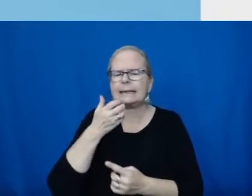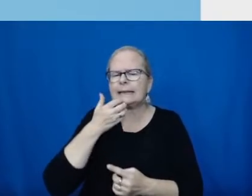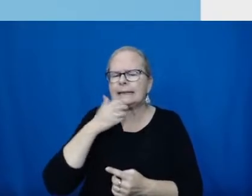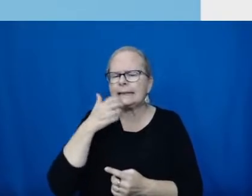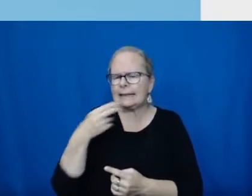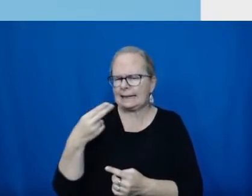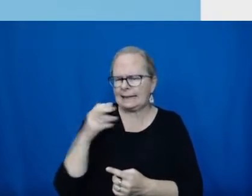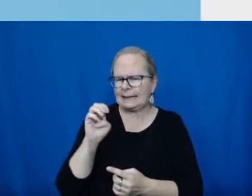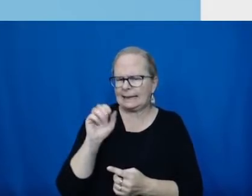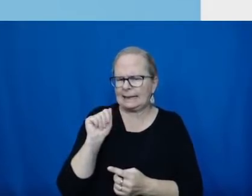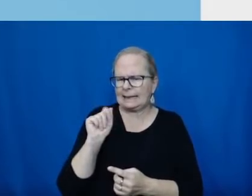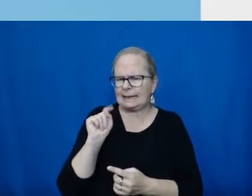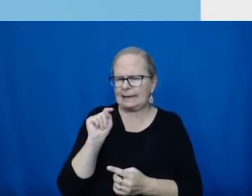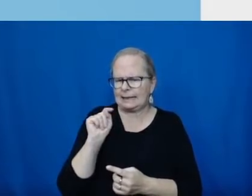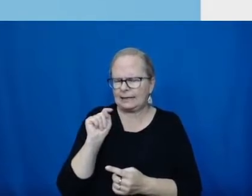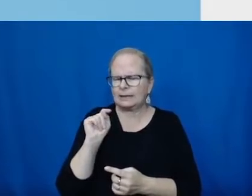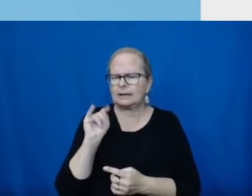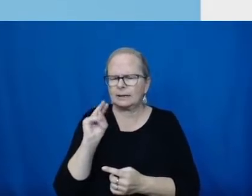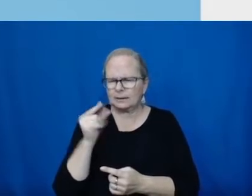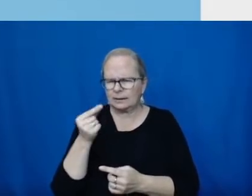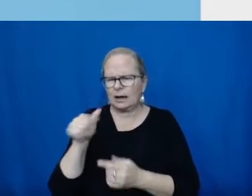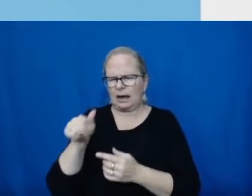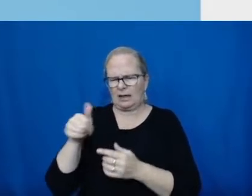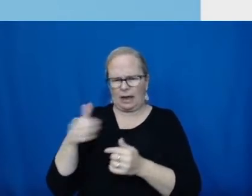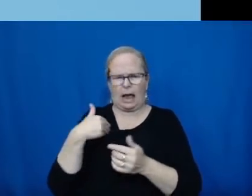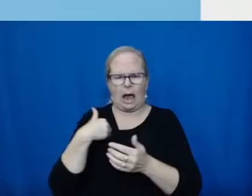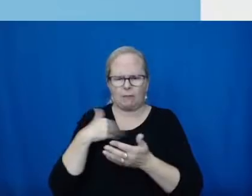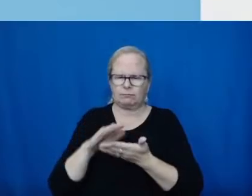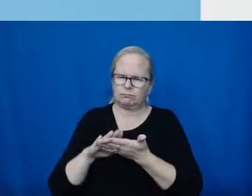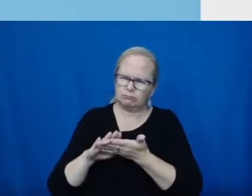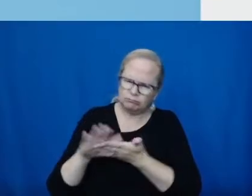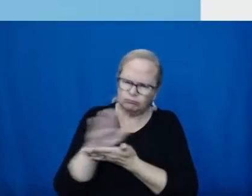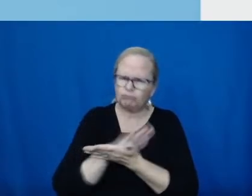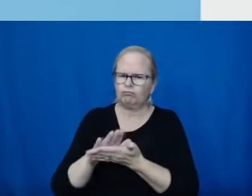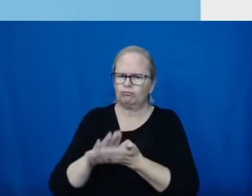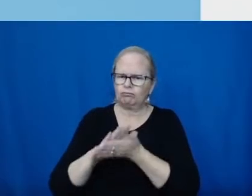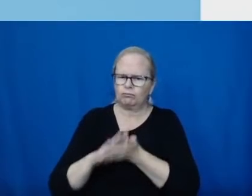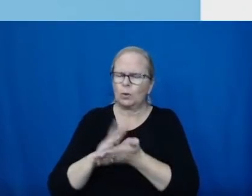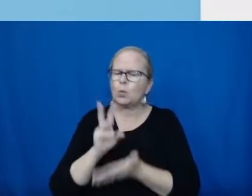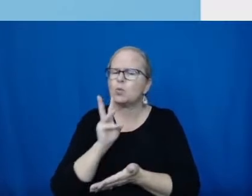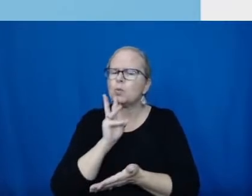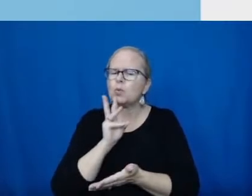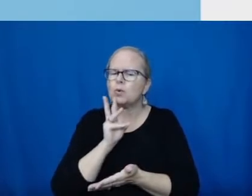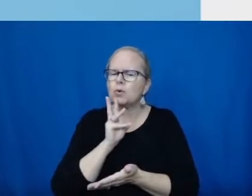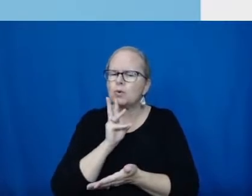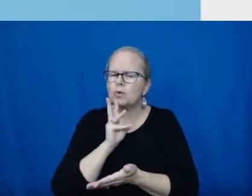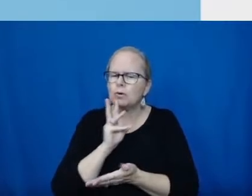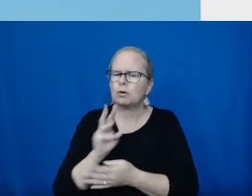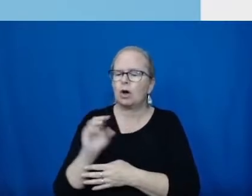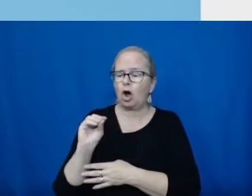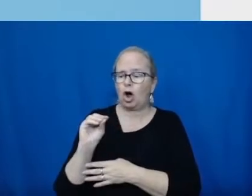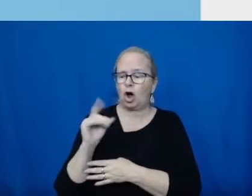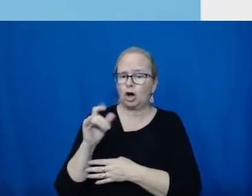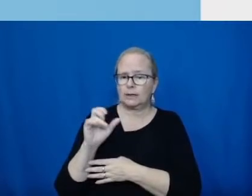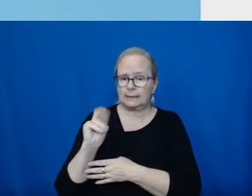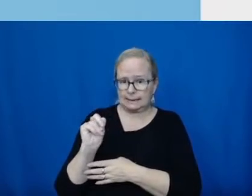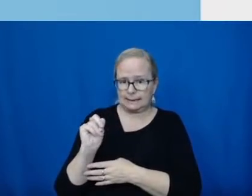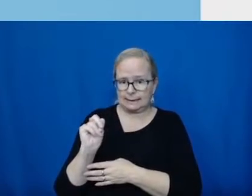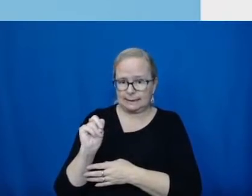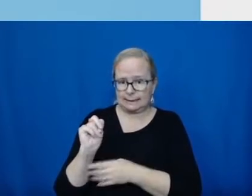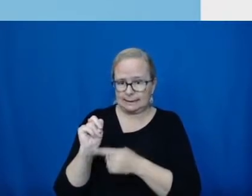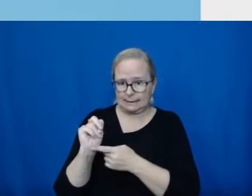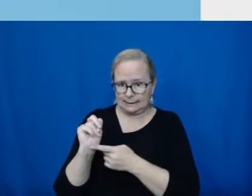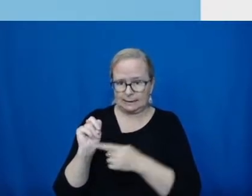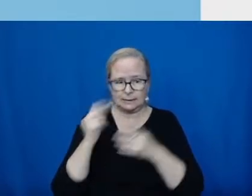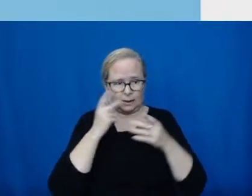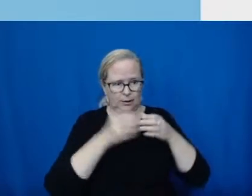air from the environment. And they can control the O2 to air mix, they can control the